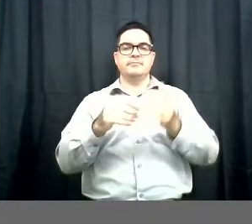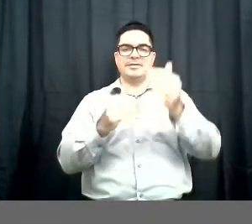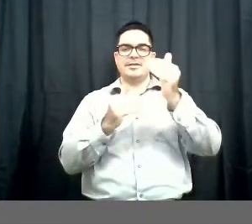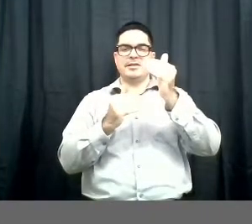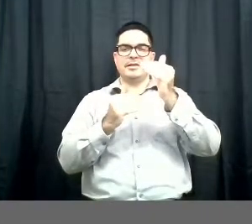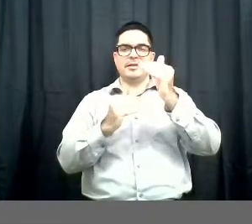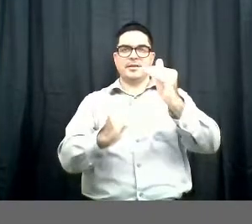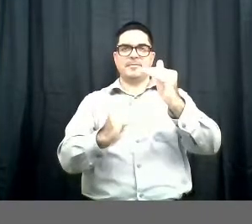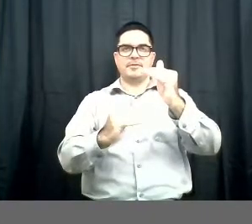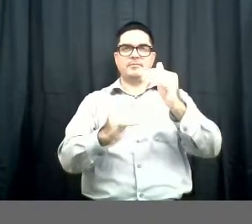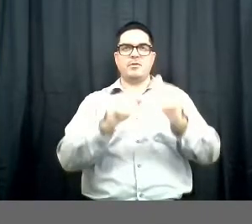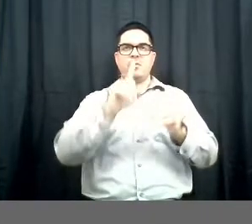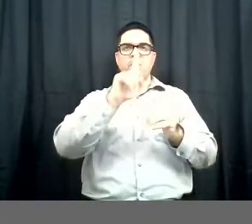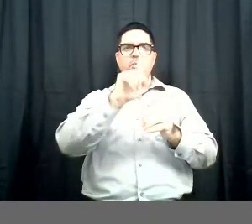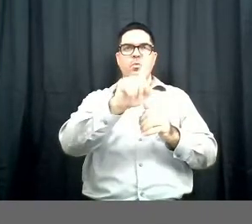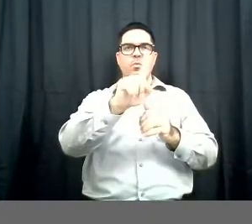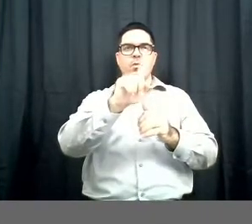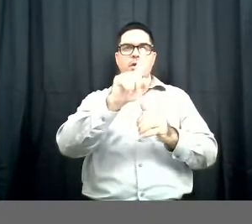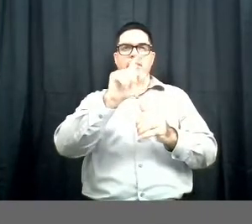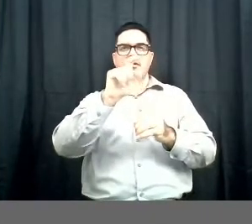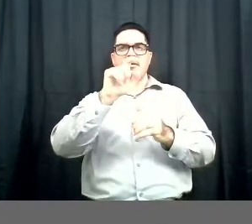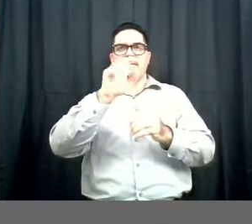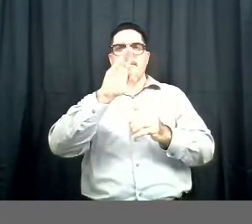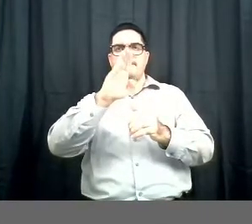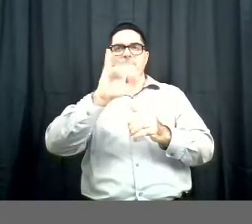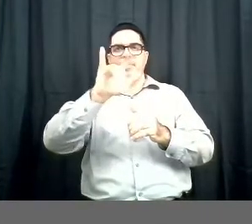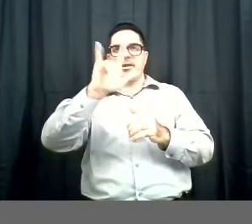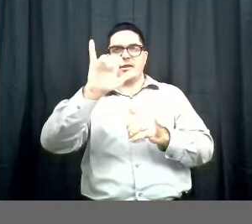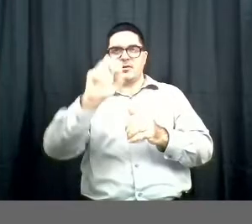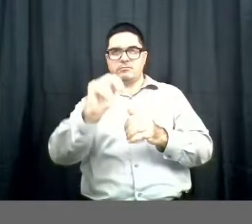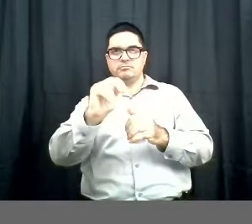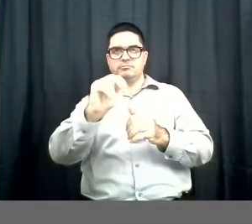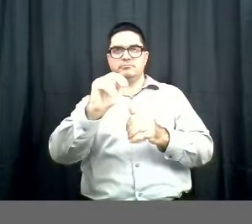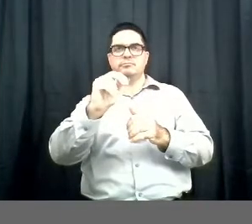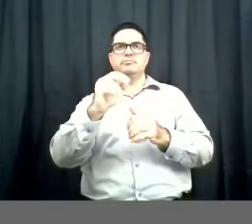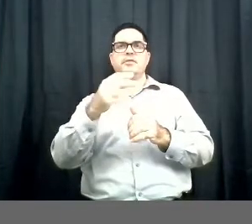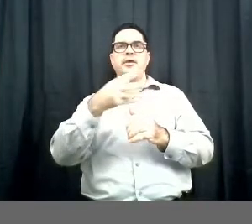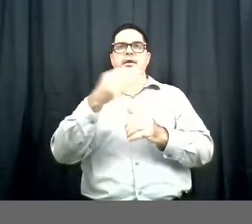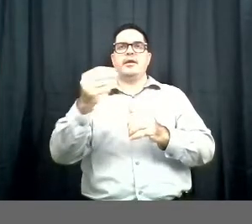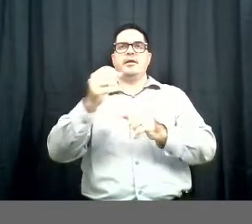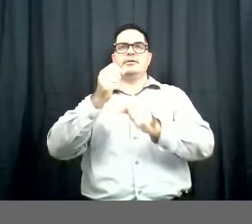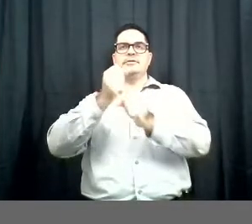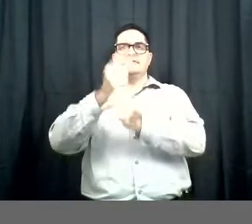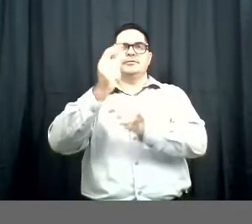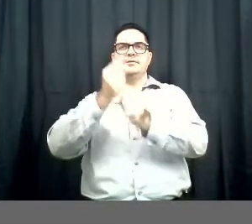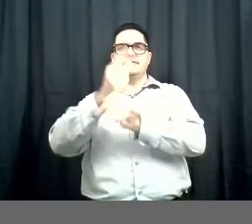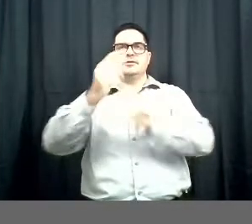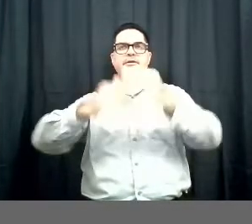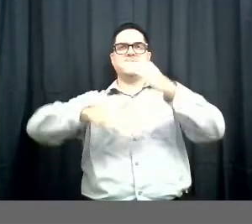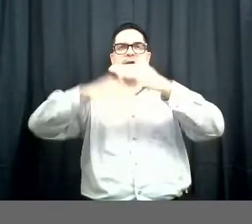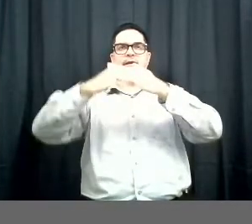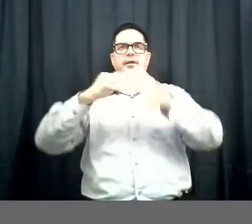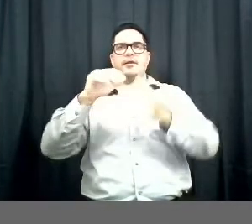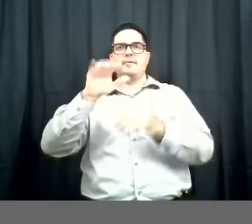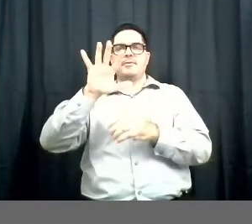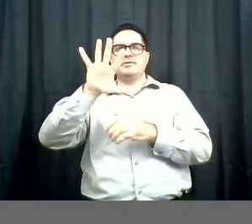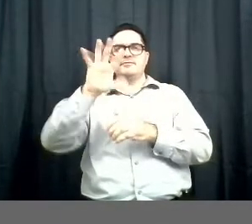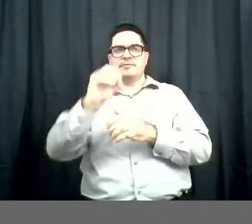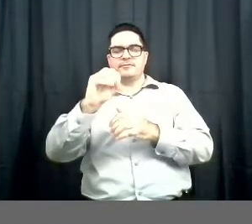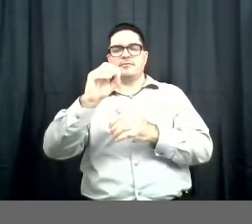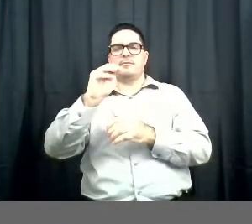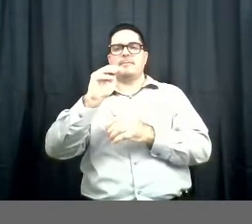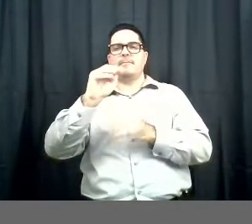$1 billion and a yearly cap of $50 million. So of that outperformance, creditors would